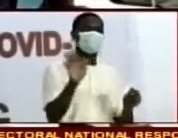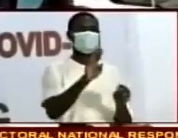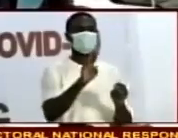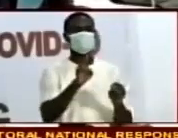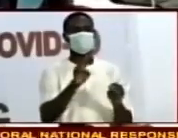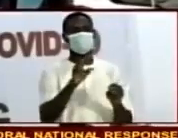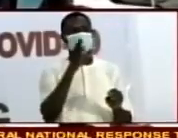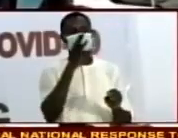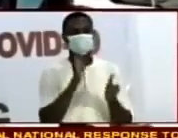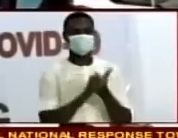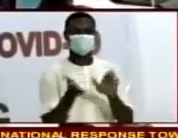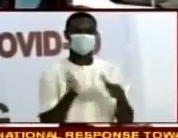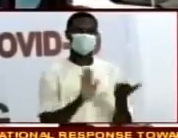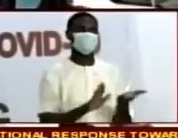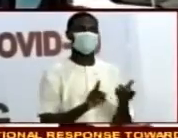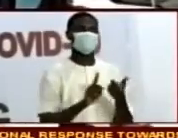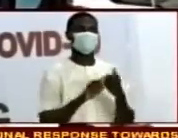wherever she is. Thank you.